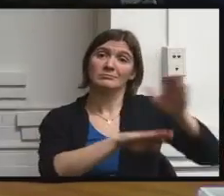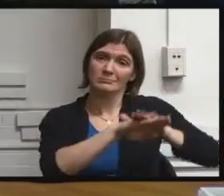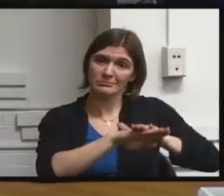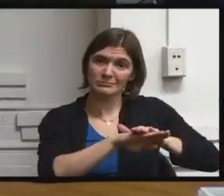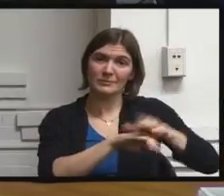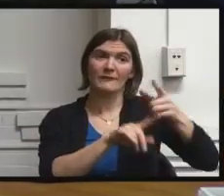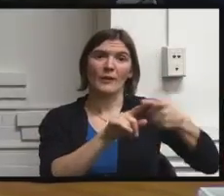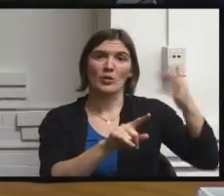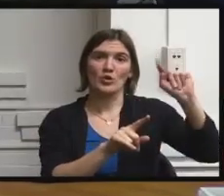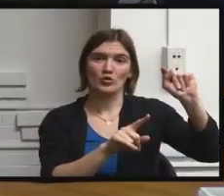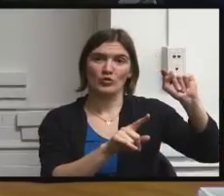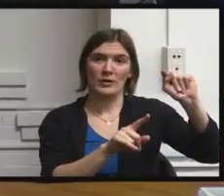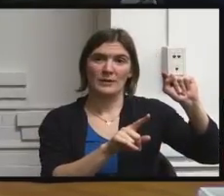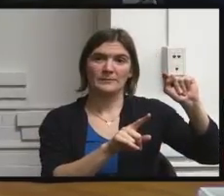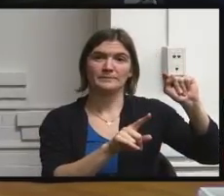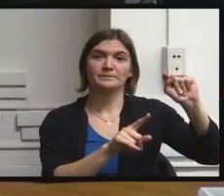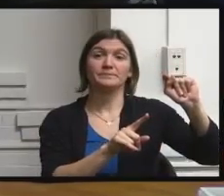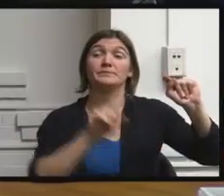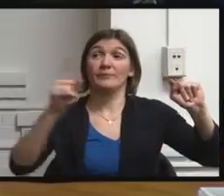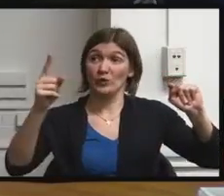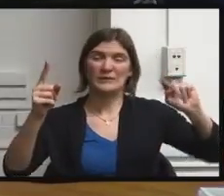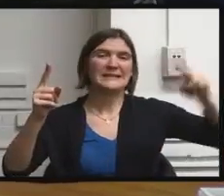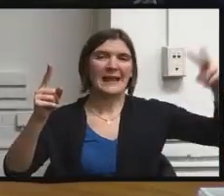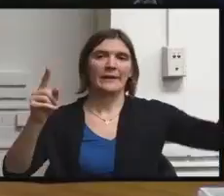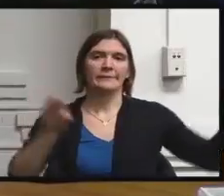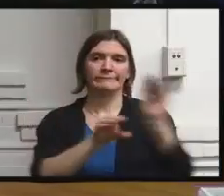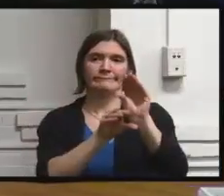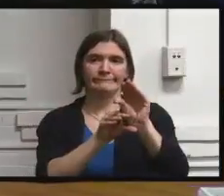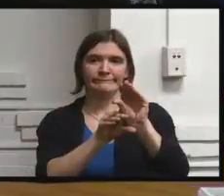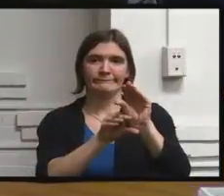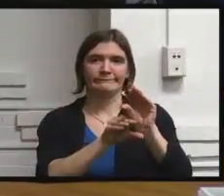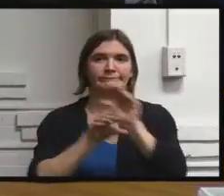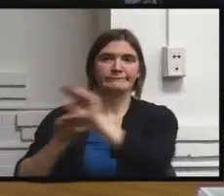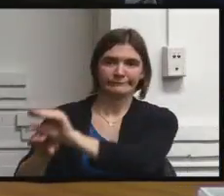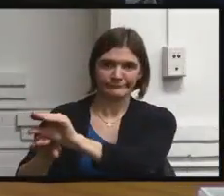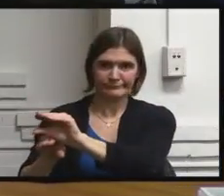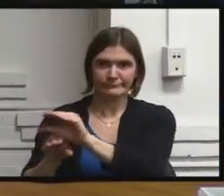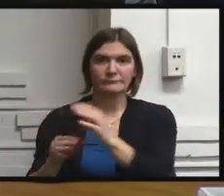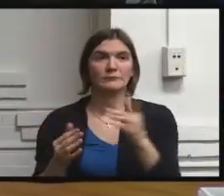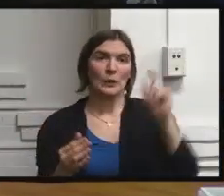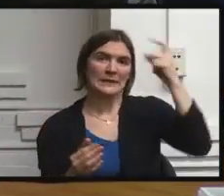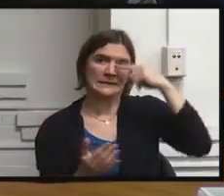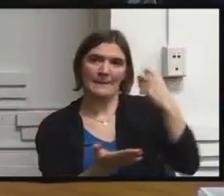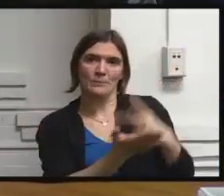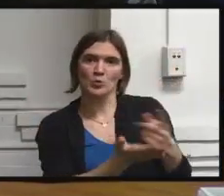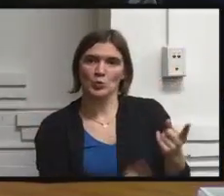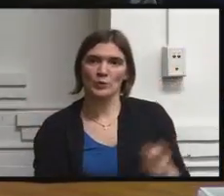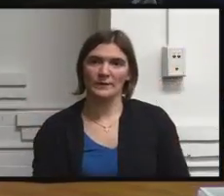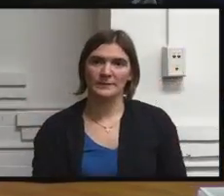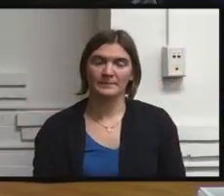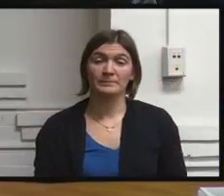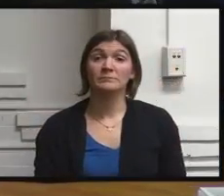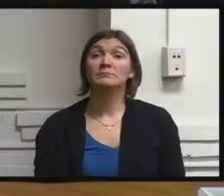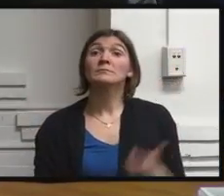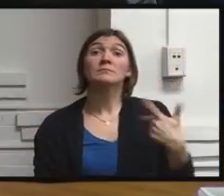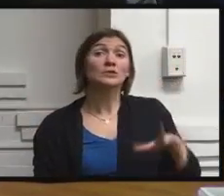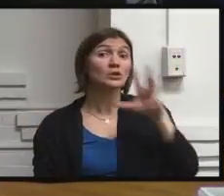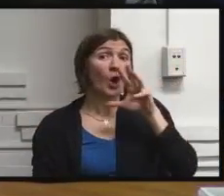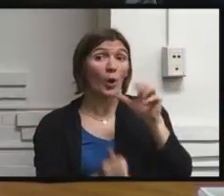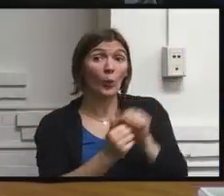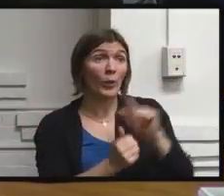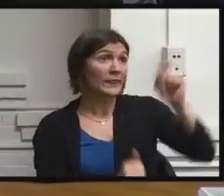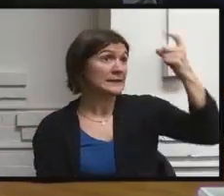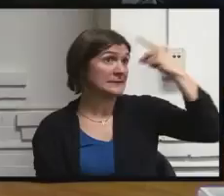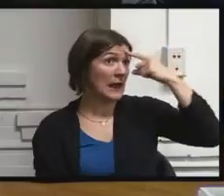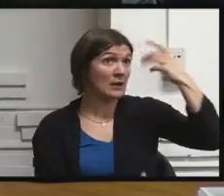this same grant that the town applied for and that the state granted. We've had communication with the officials